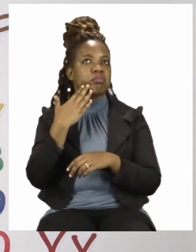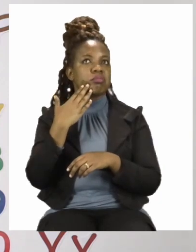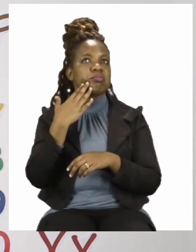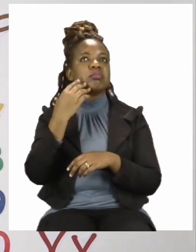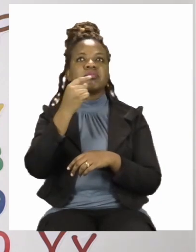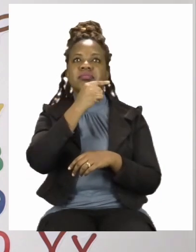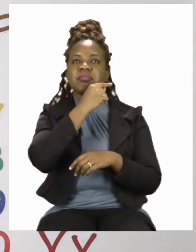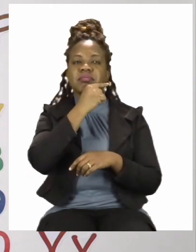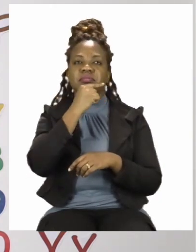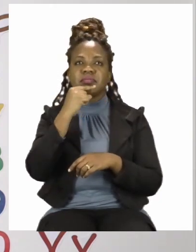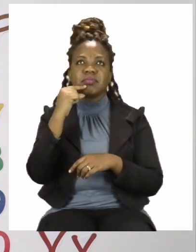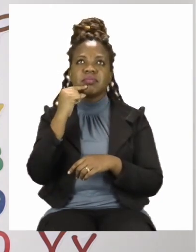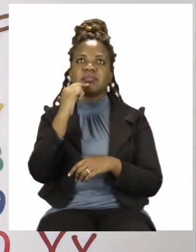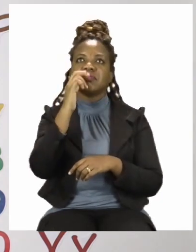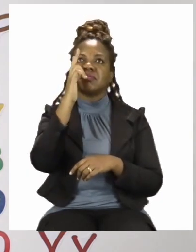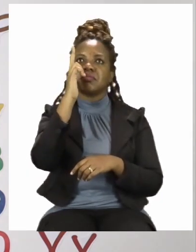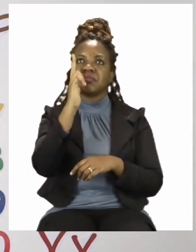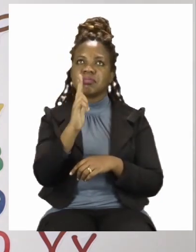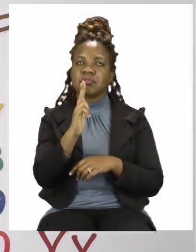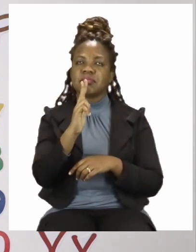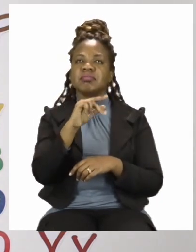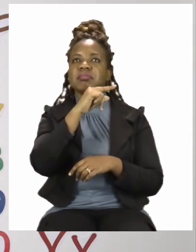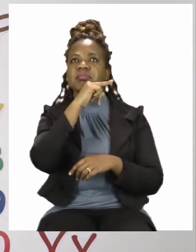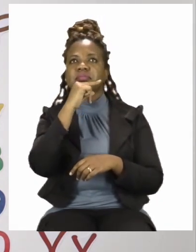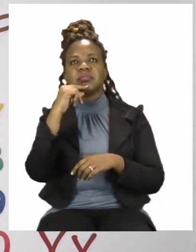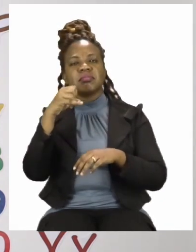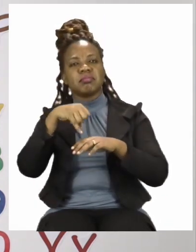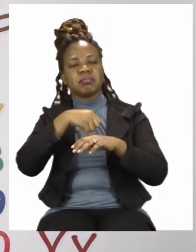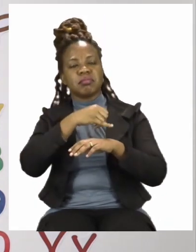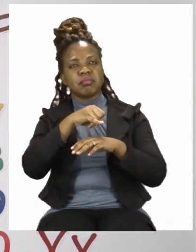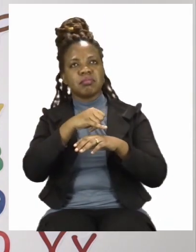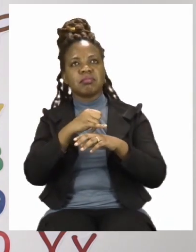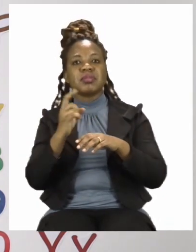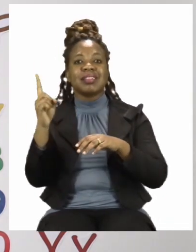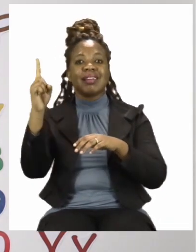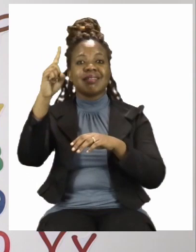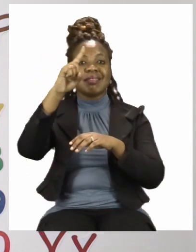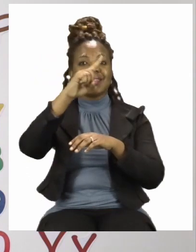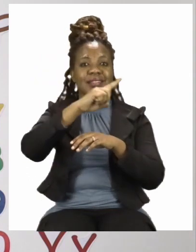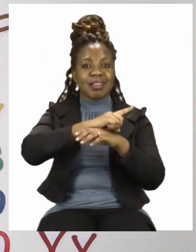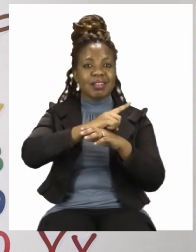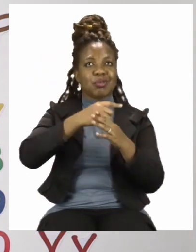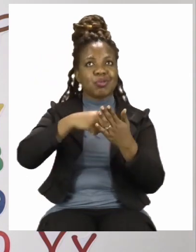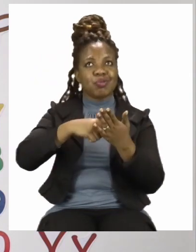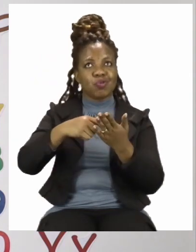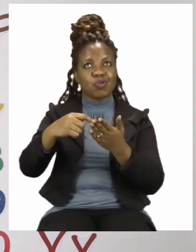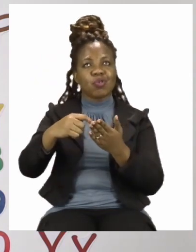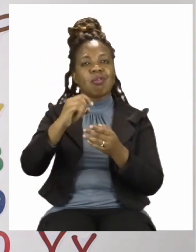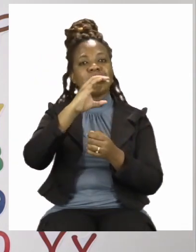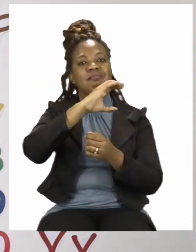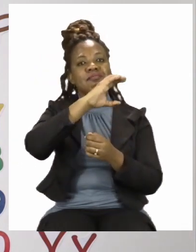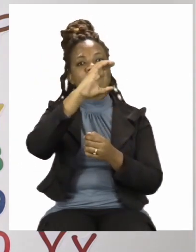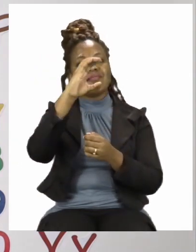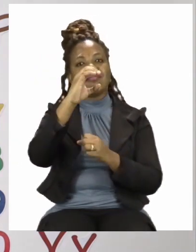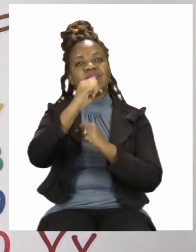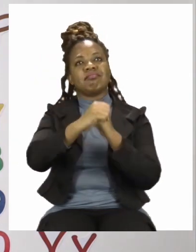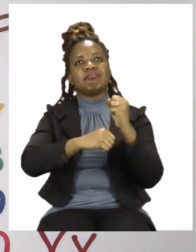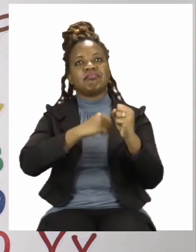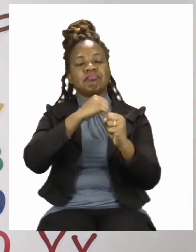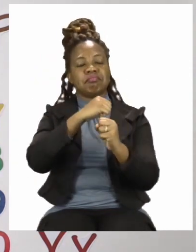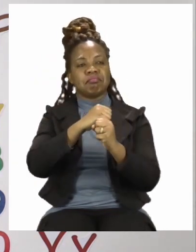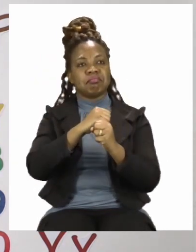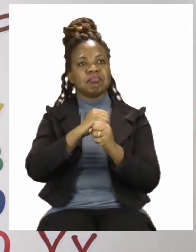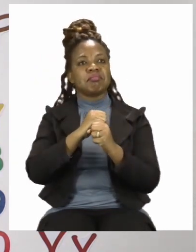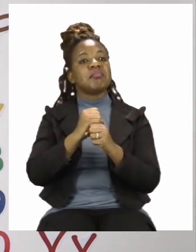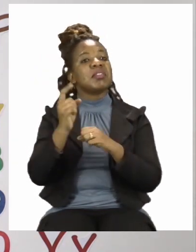trying to talk about a person, a place, a day, or a month. Now, all our days,